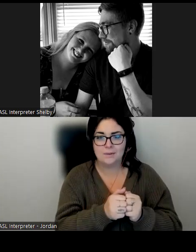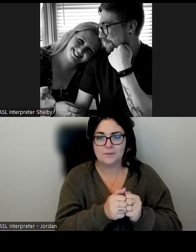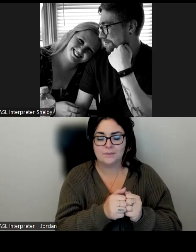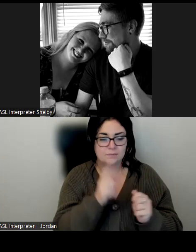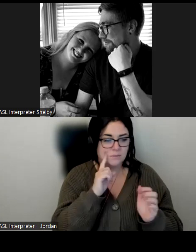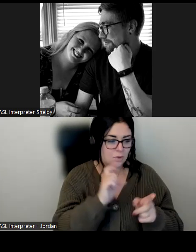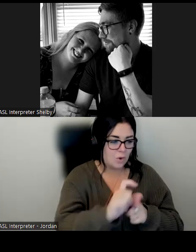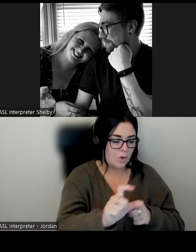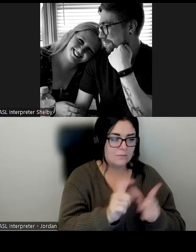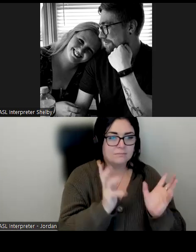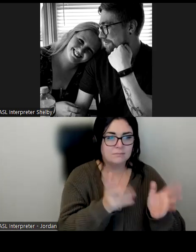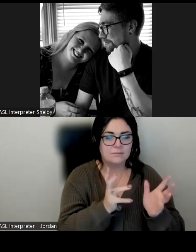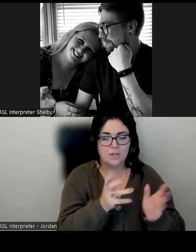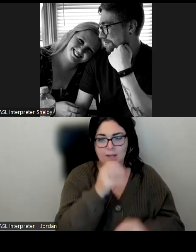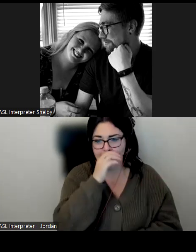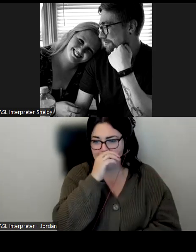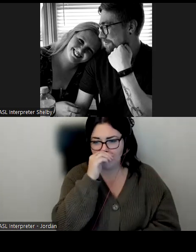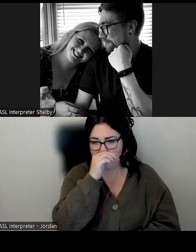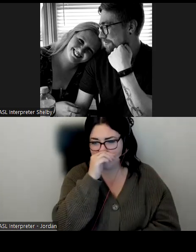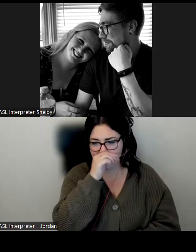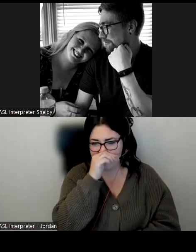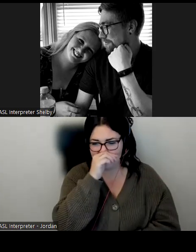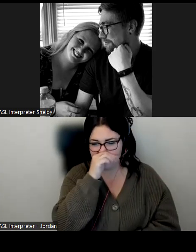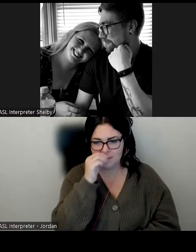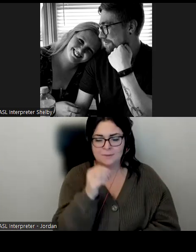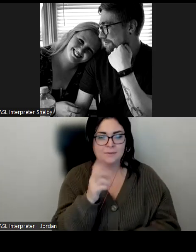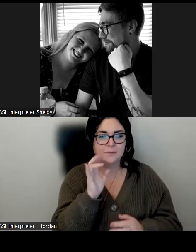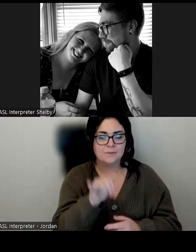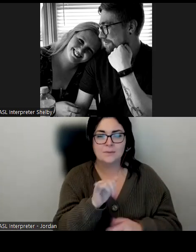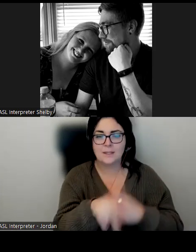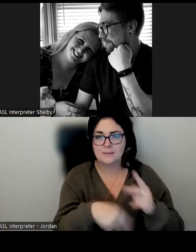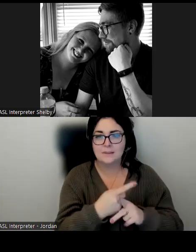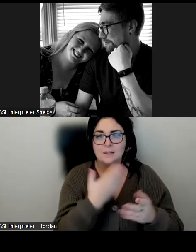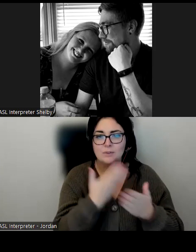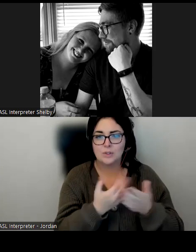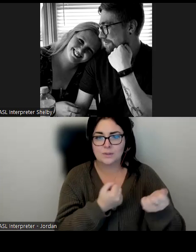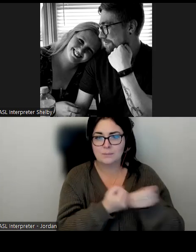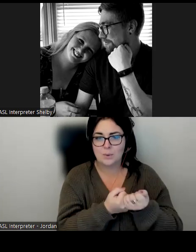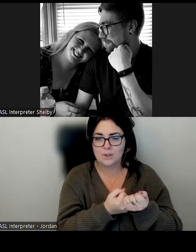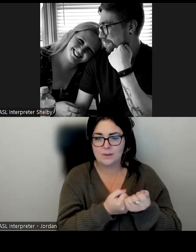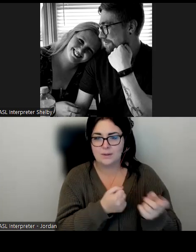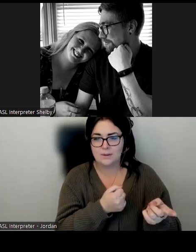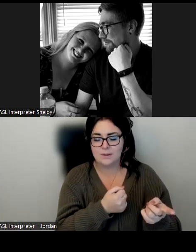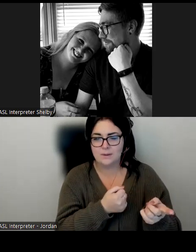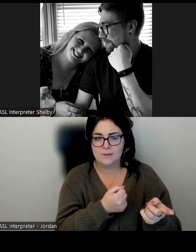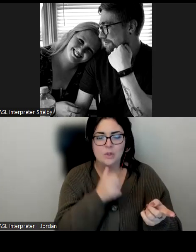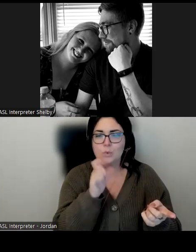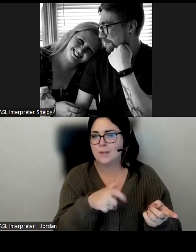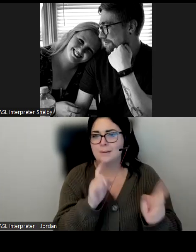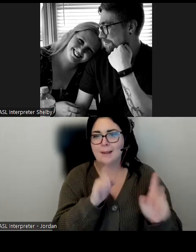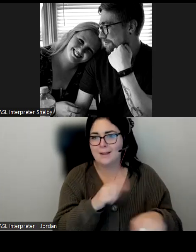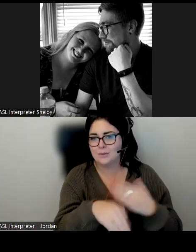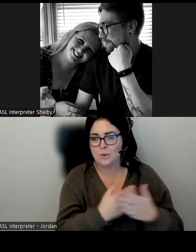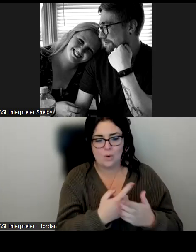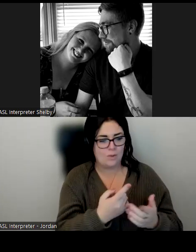chat, that's a really valuable form of support. It doesn't you don't have to provide the answers to all the questions, to be